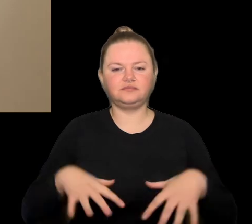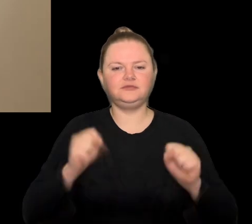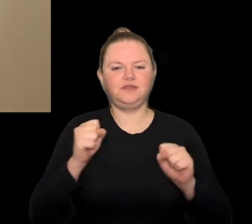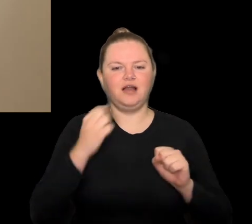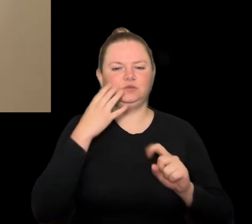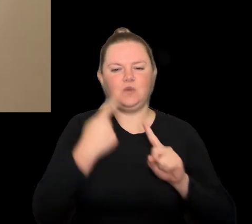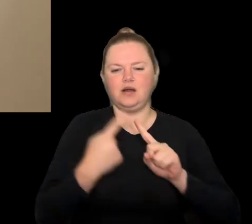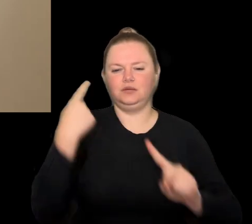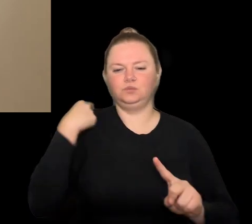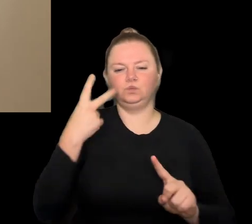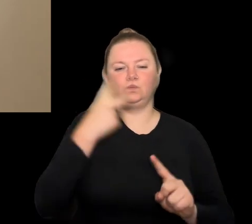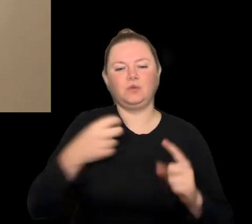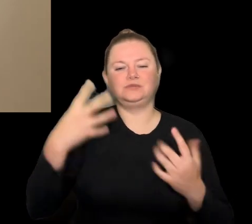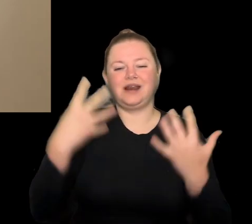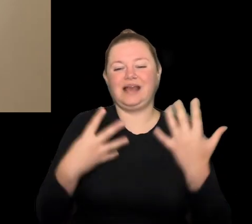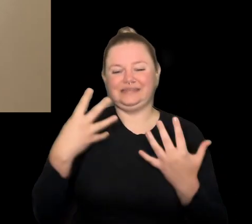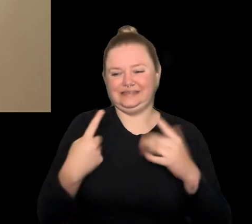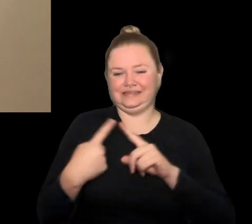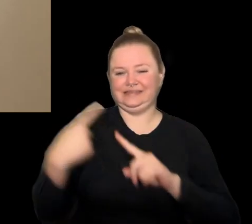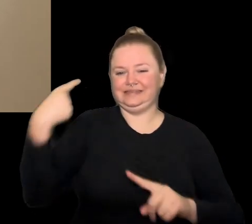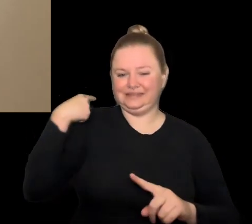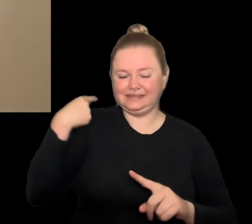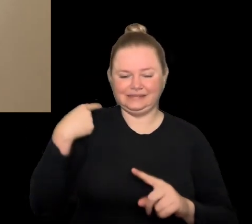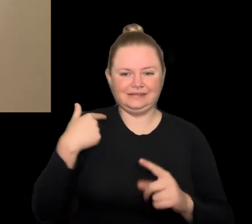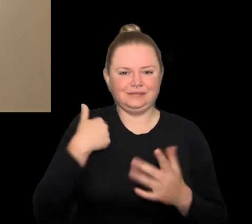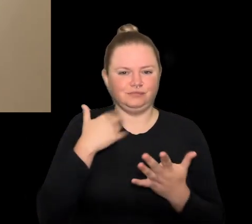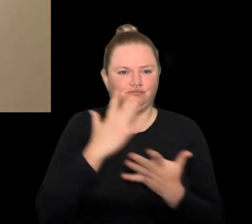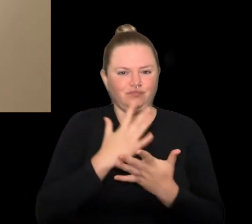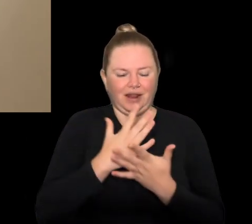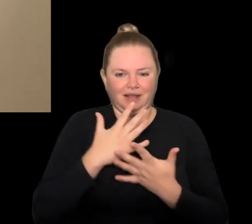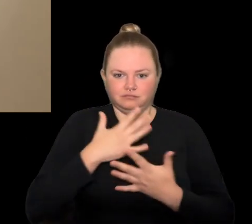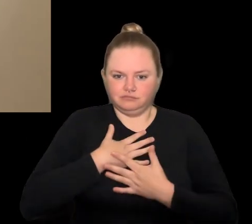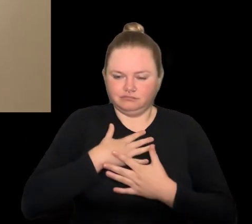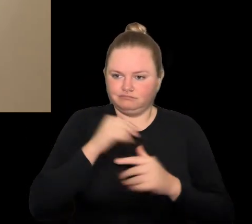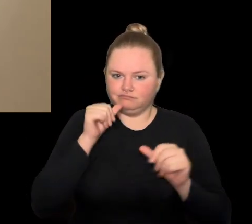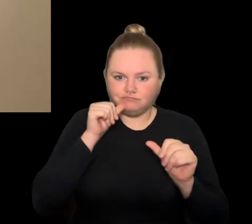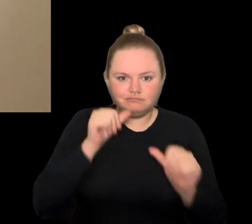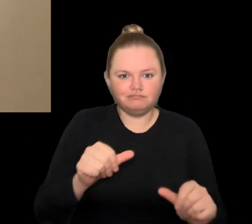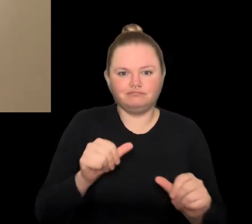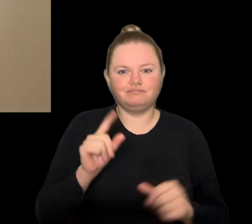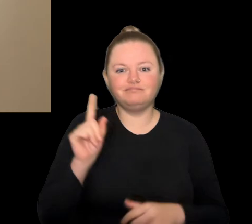Started in 2019, and I really liked